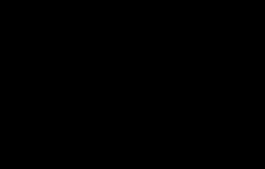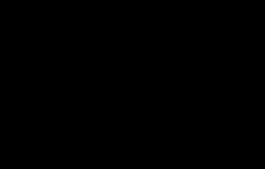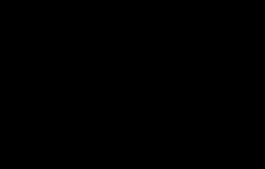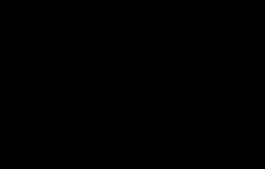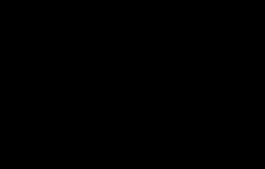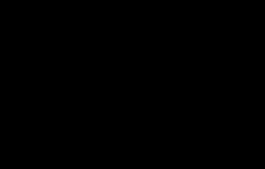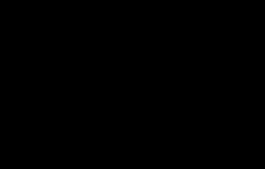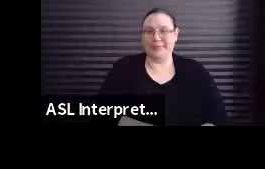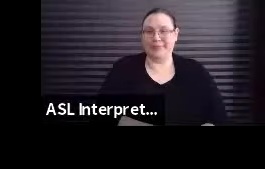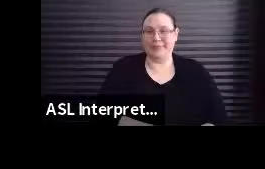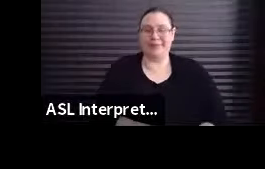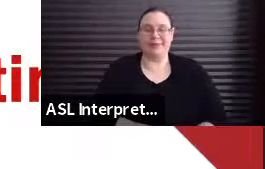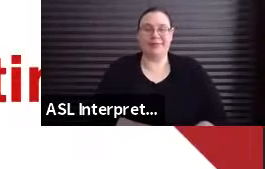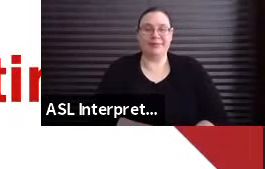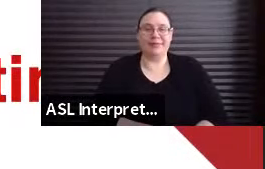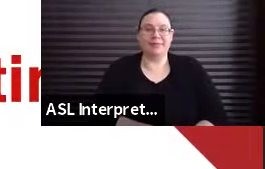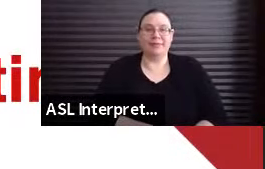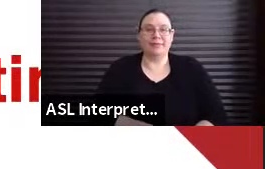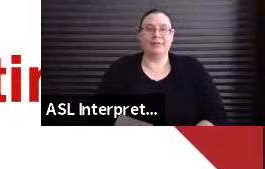how else you can do this.